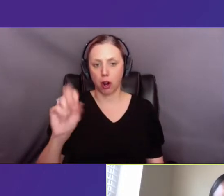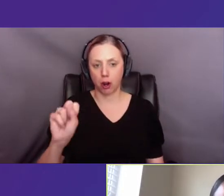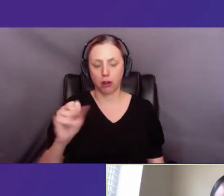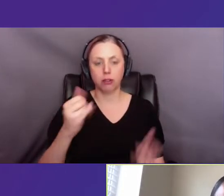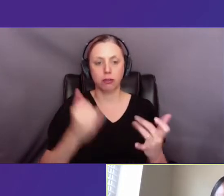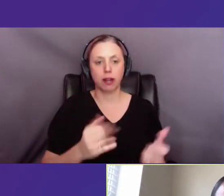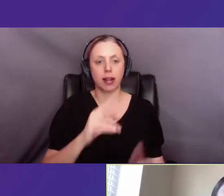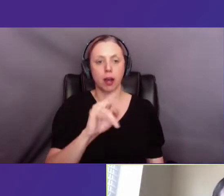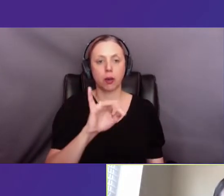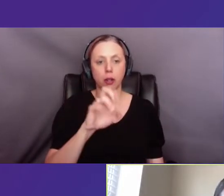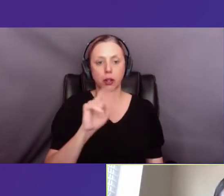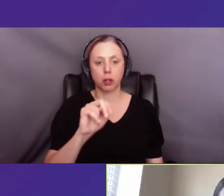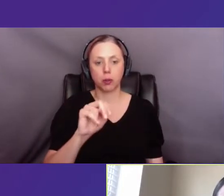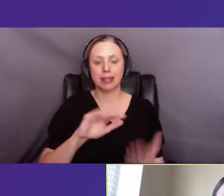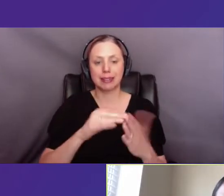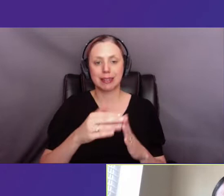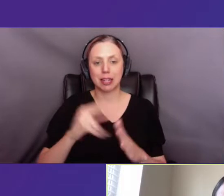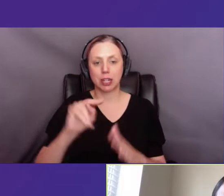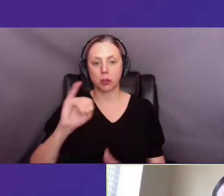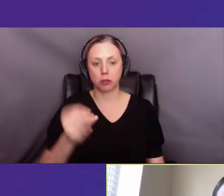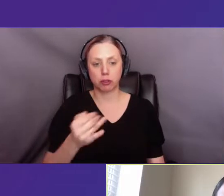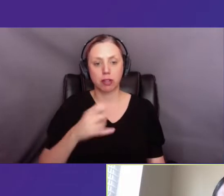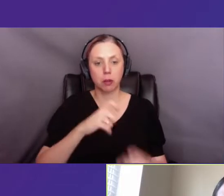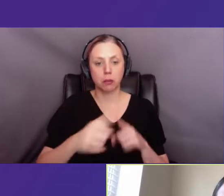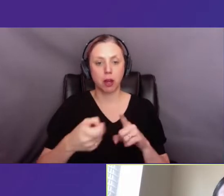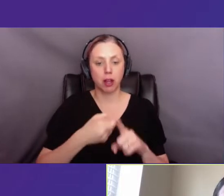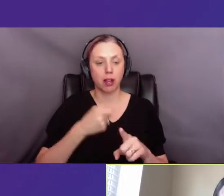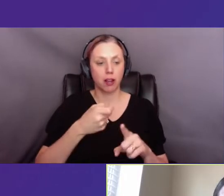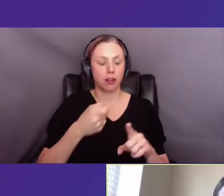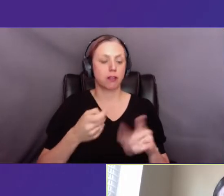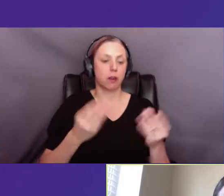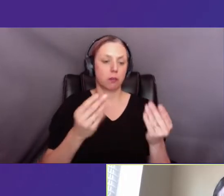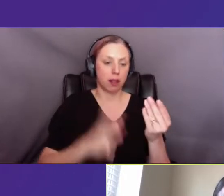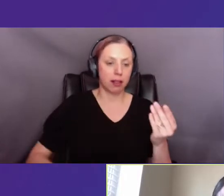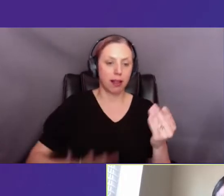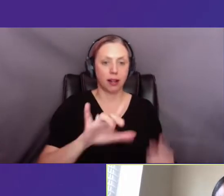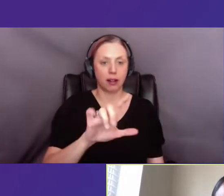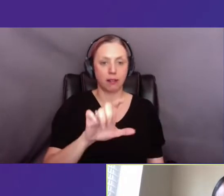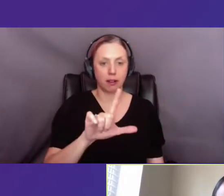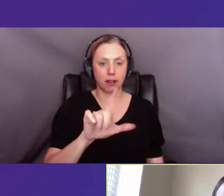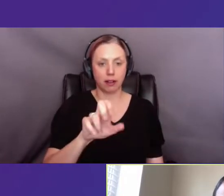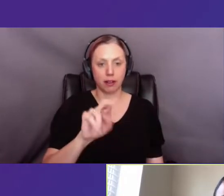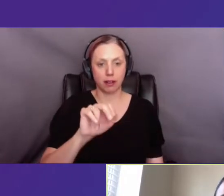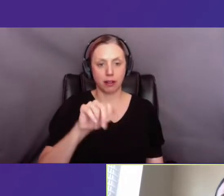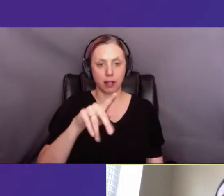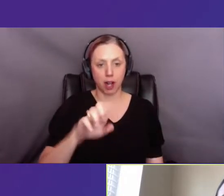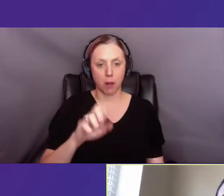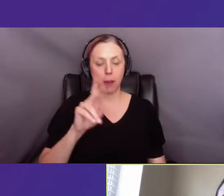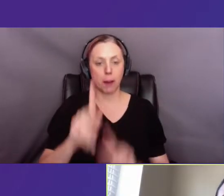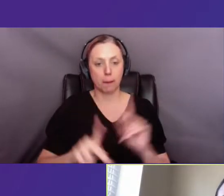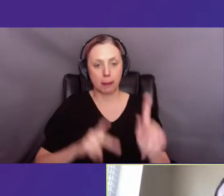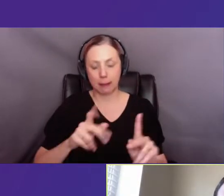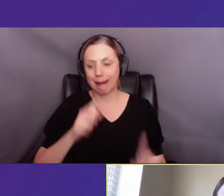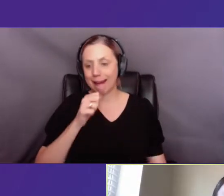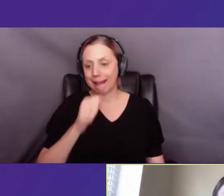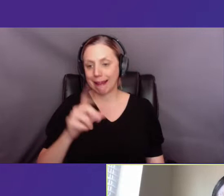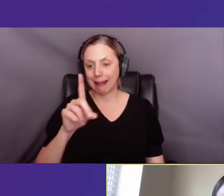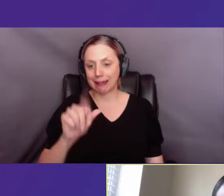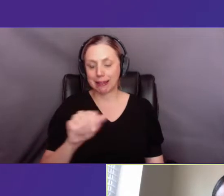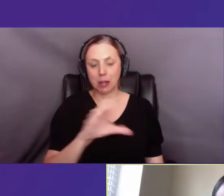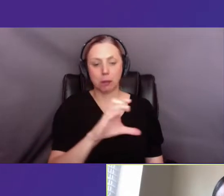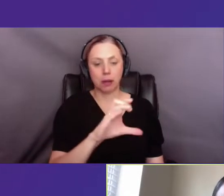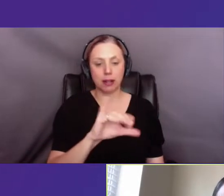Jersey. I'm calling in from the unceded territory of the Lenape people. I am a non-disabled